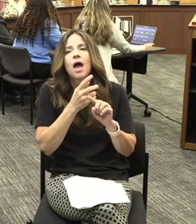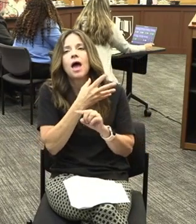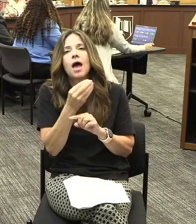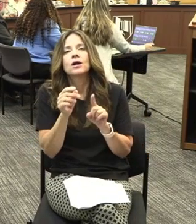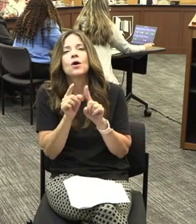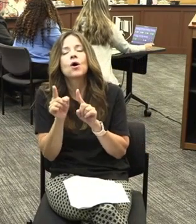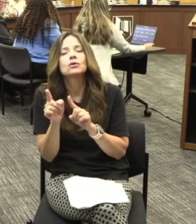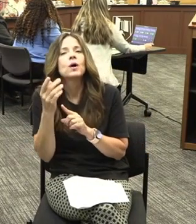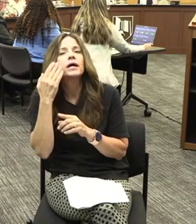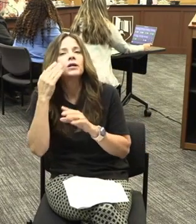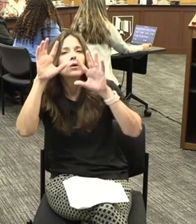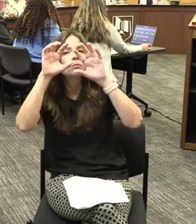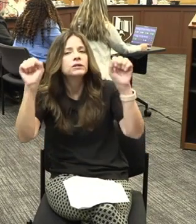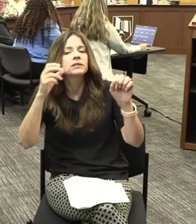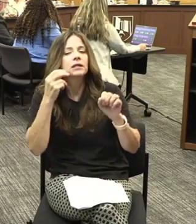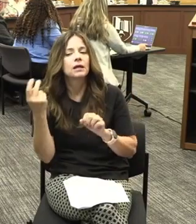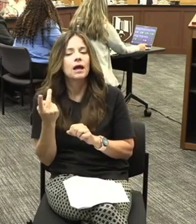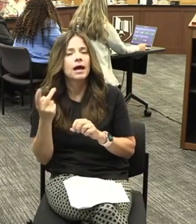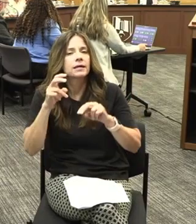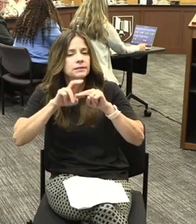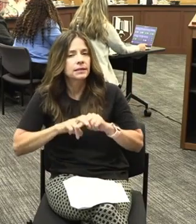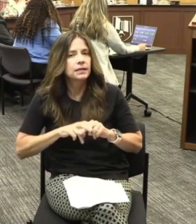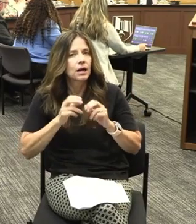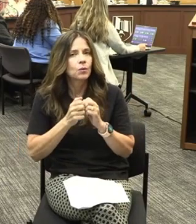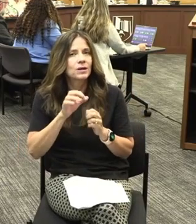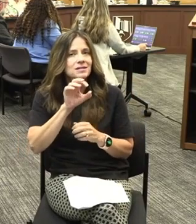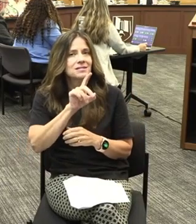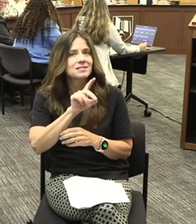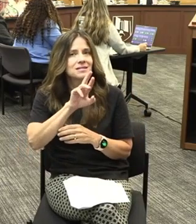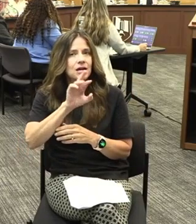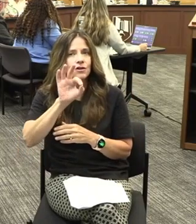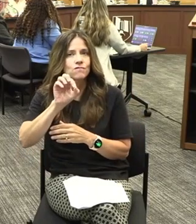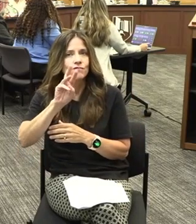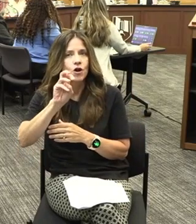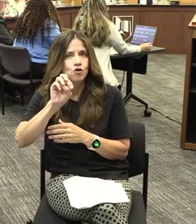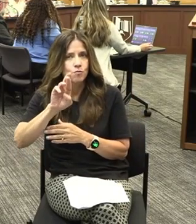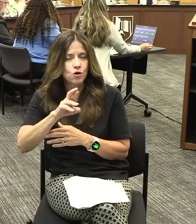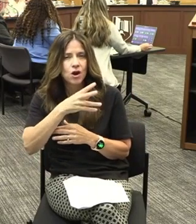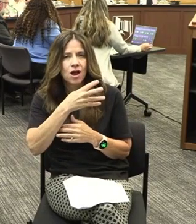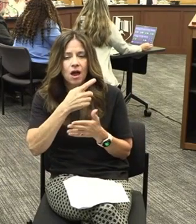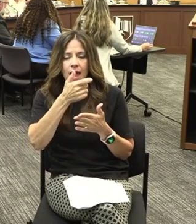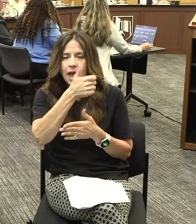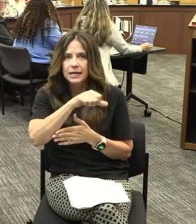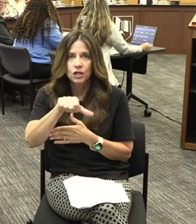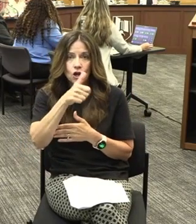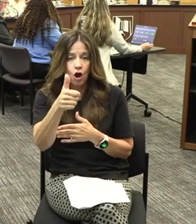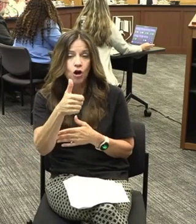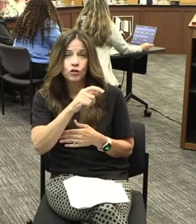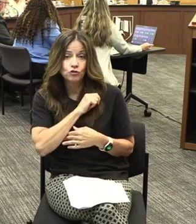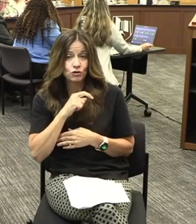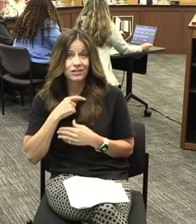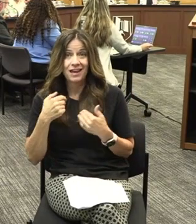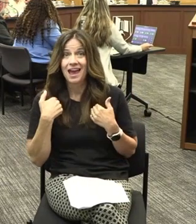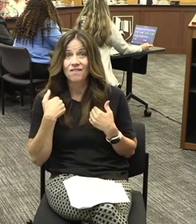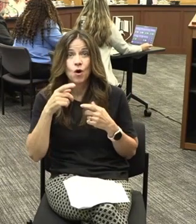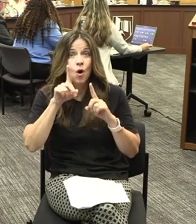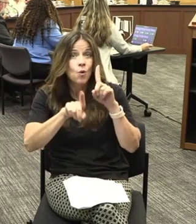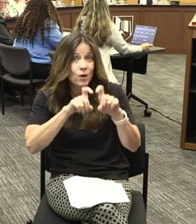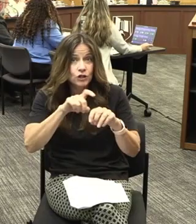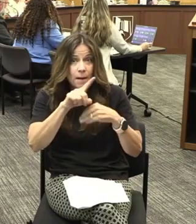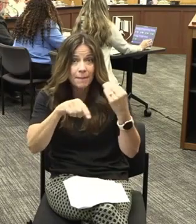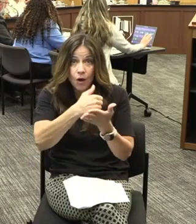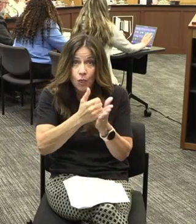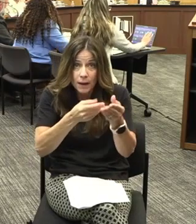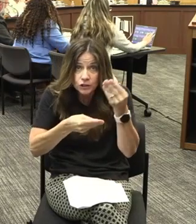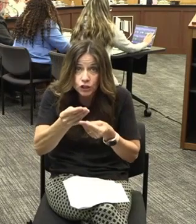know Dr. Namu and I sat down with Dr. Farmer and we went through my questions. I had a lot of them. Did any other trustees have questions about the budget? An